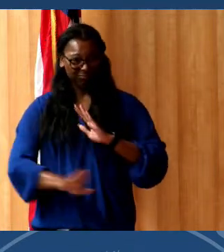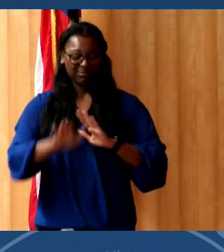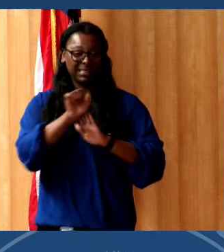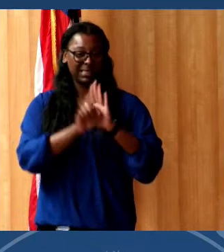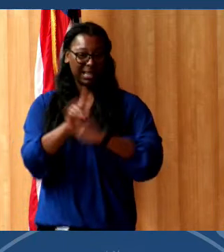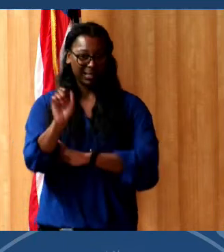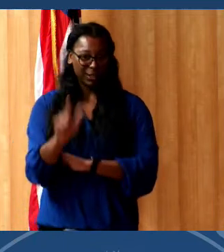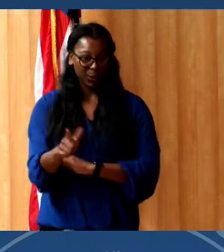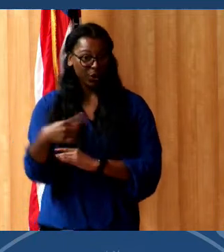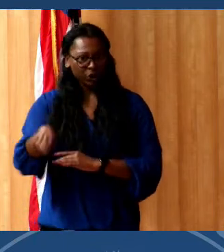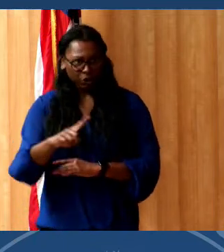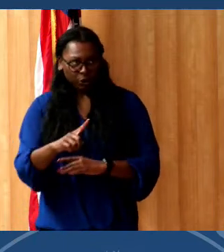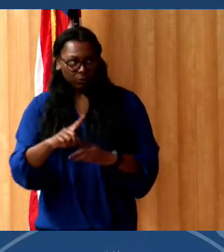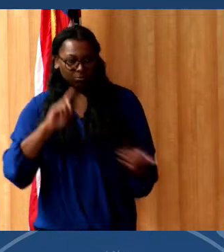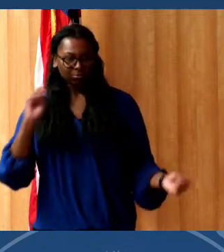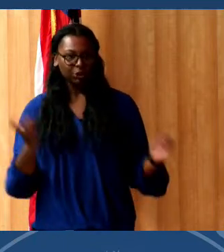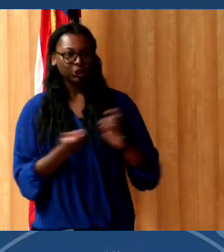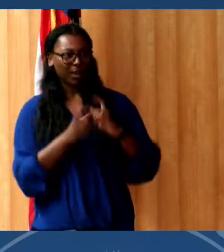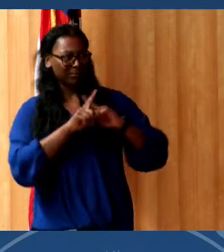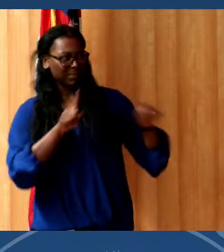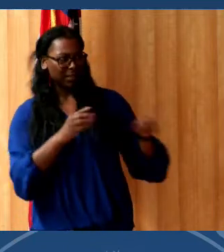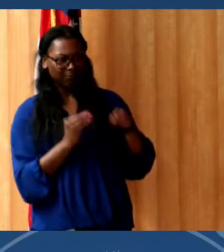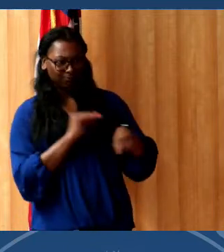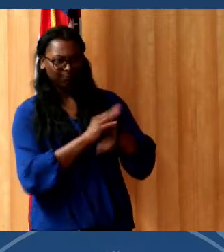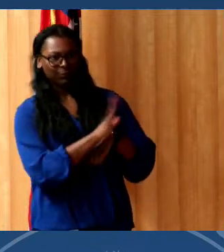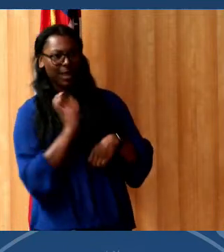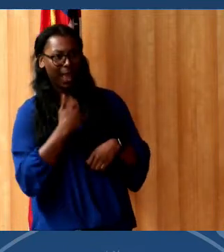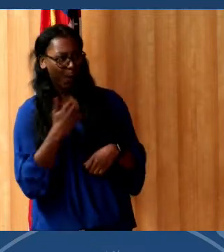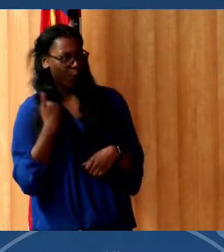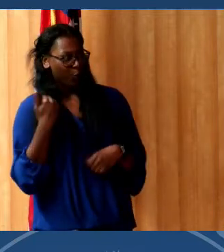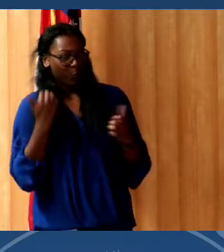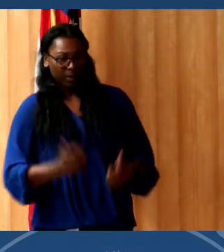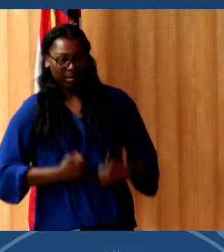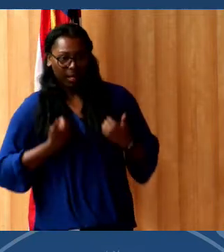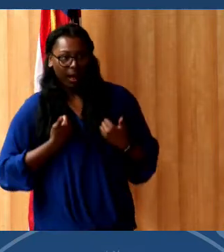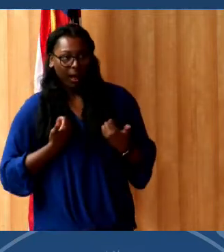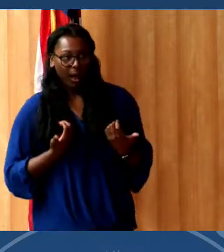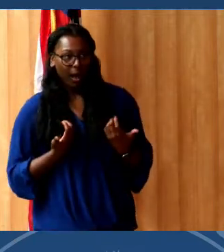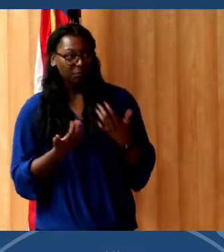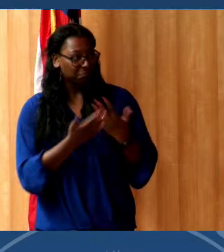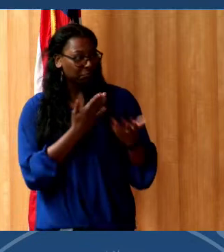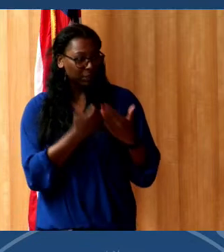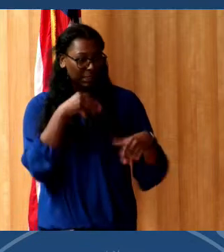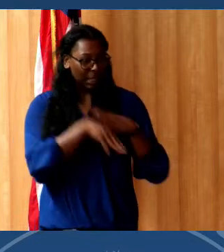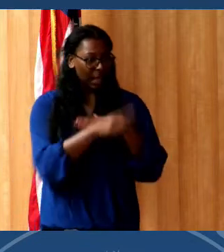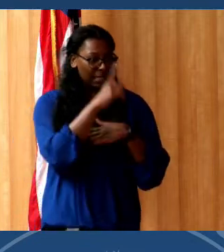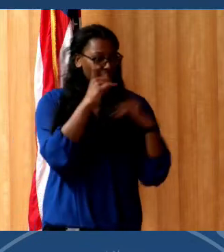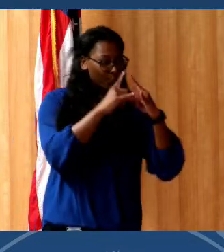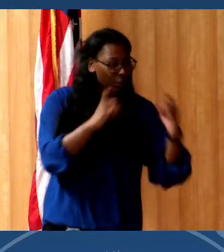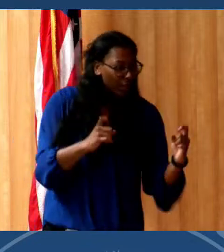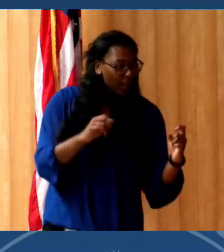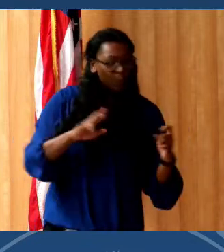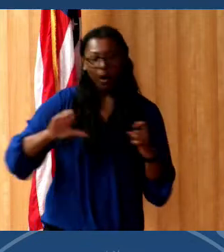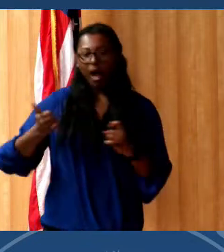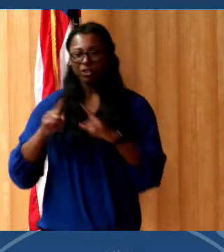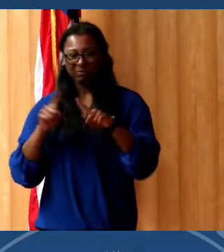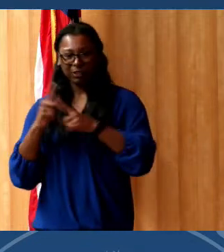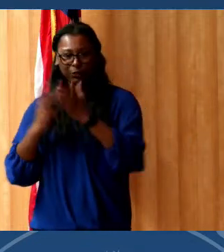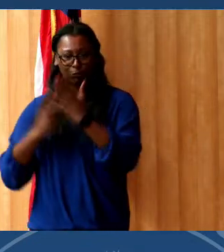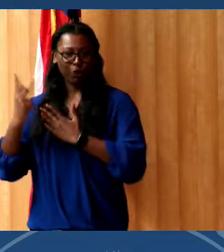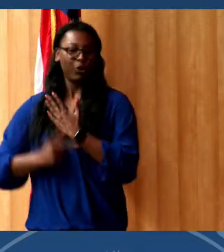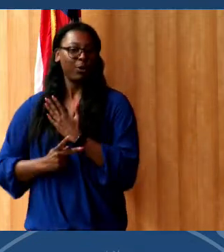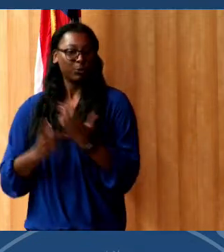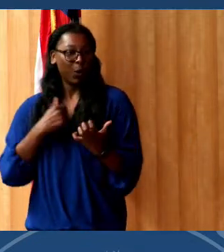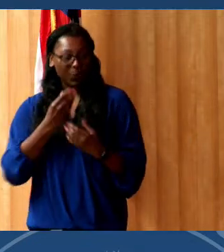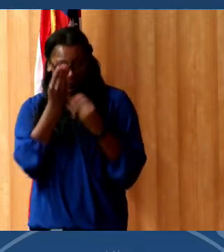you did make a difference in so many of our youth's lives, whether at the summer camps and other initiatives and programs. So I